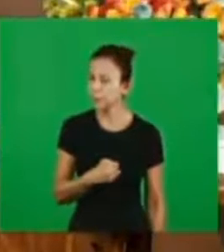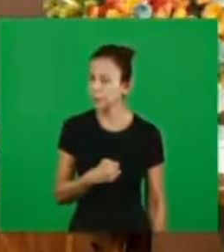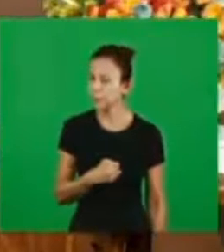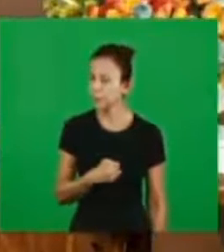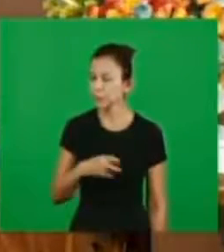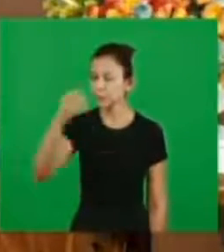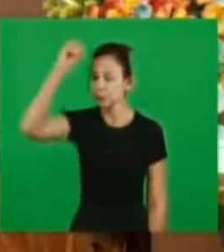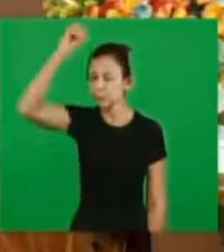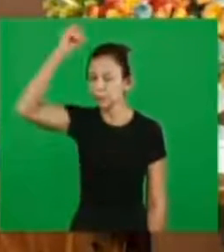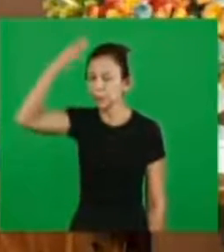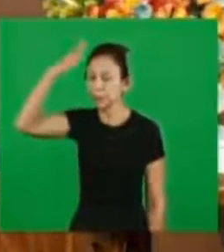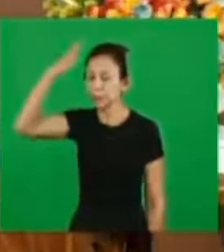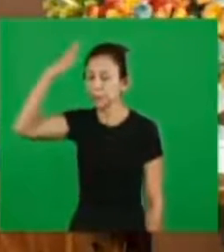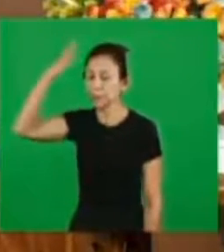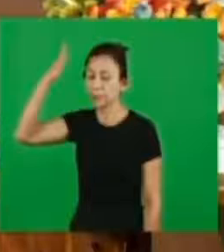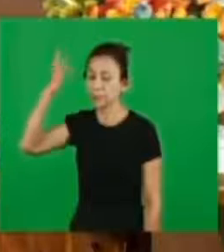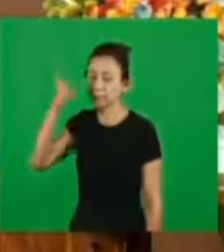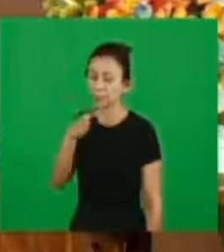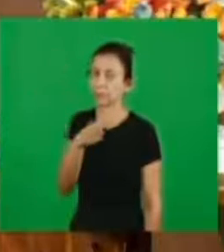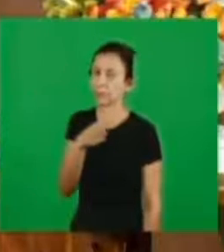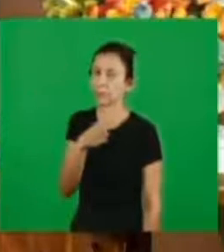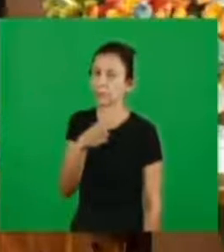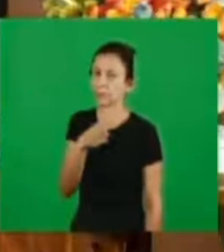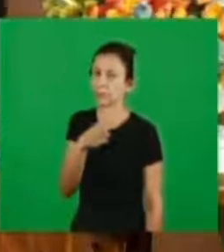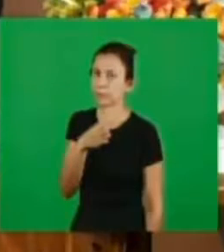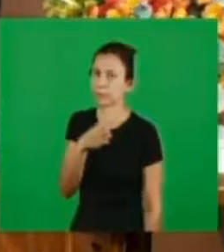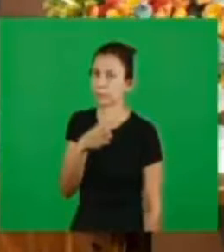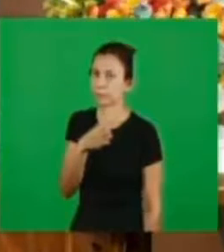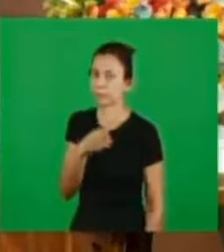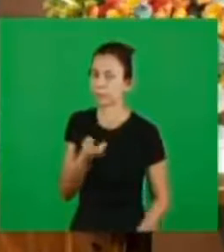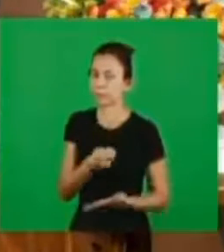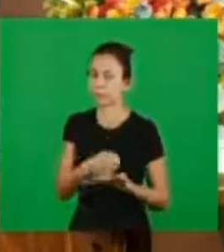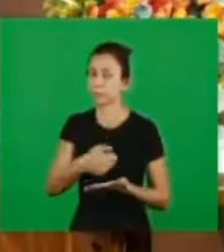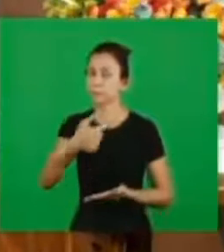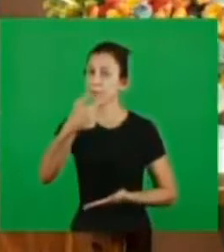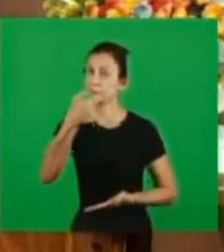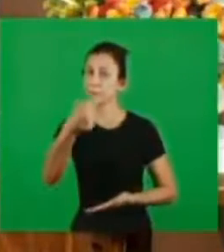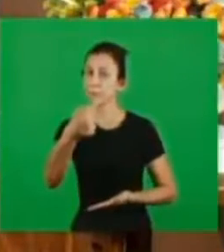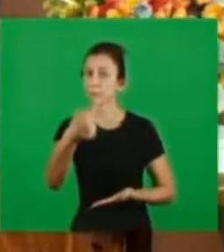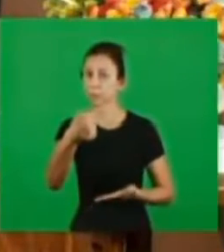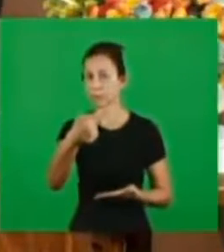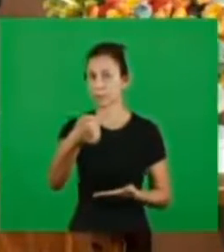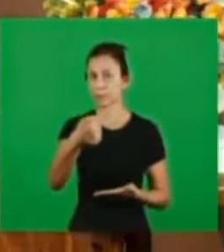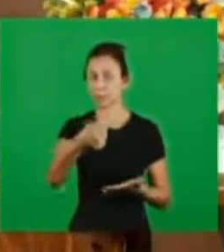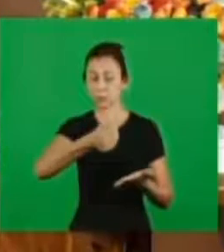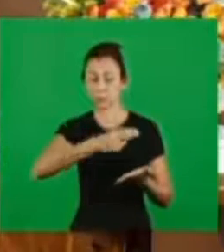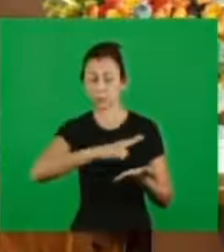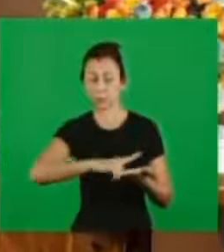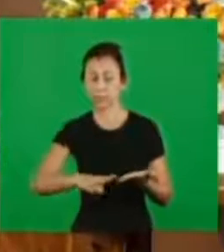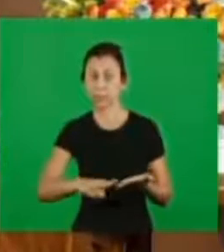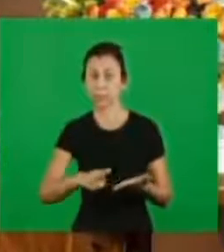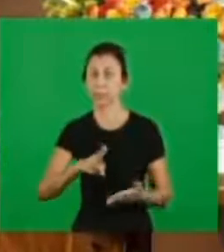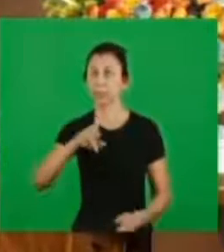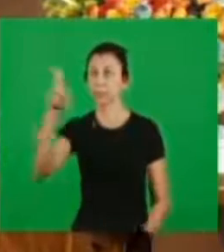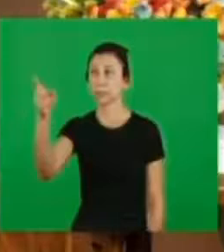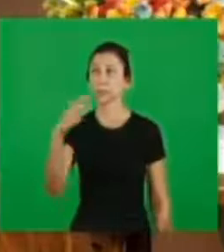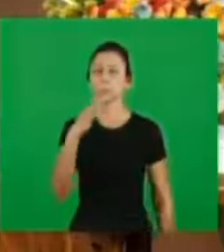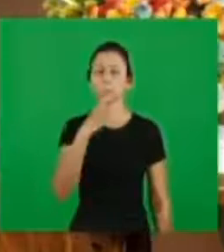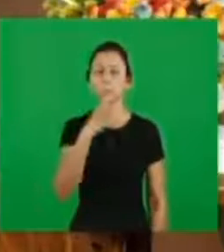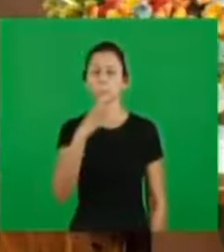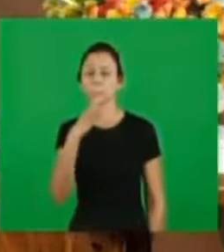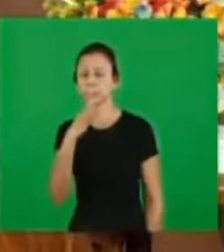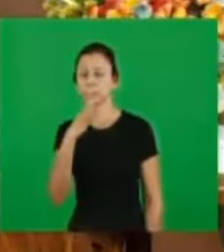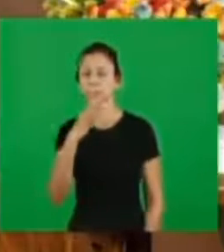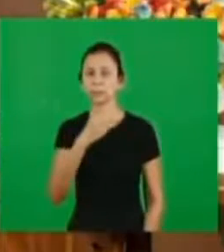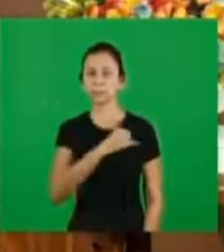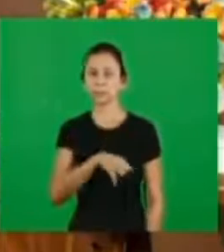prepares John, in order for him to write those seven, because he knew those seven letters. So